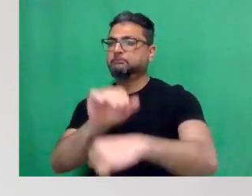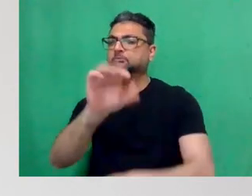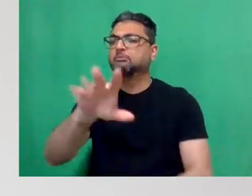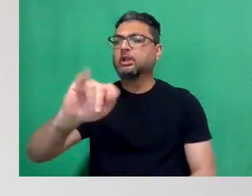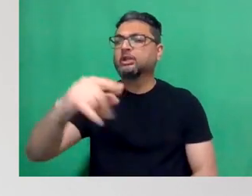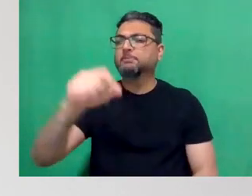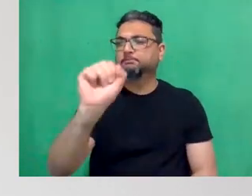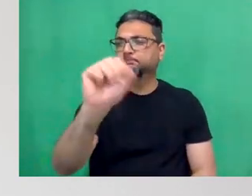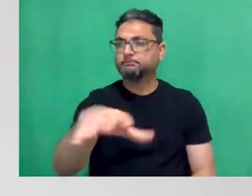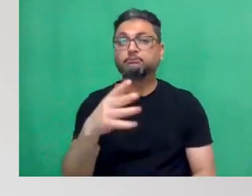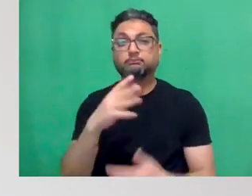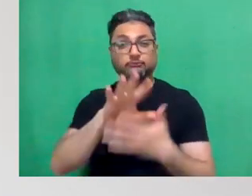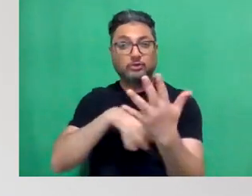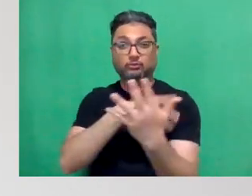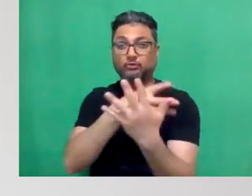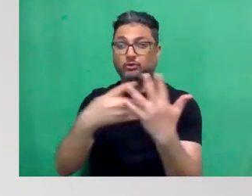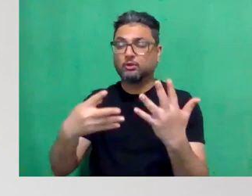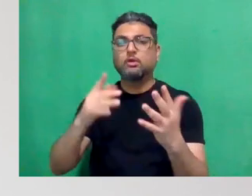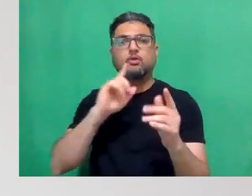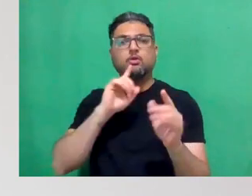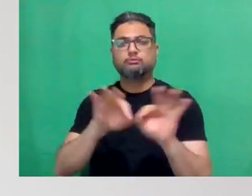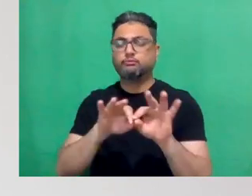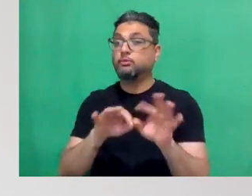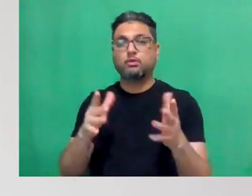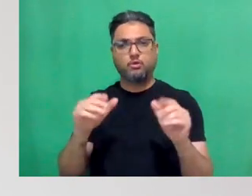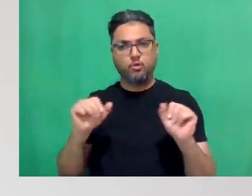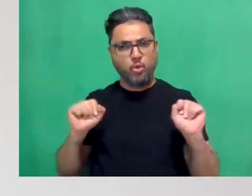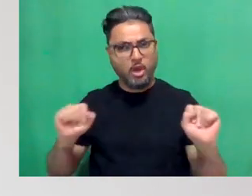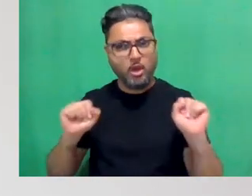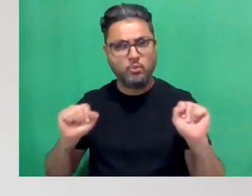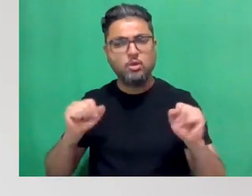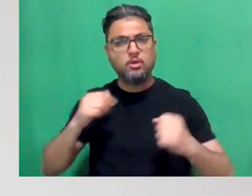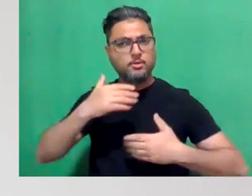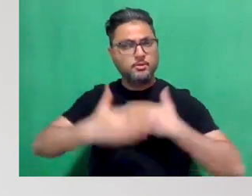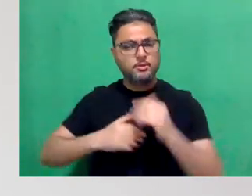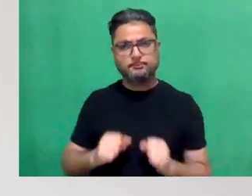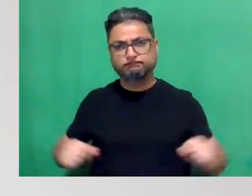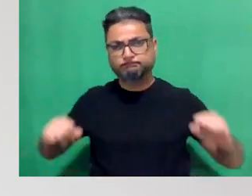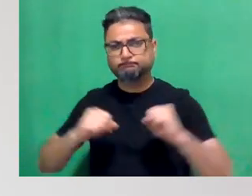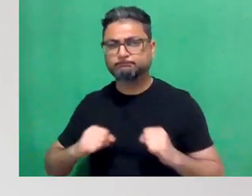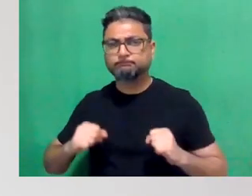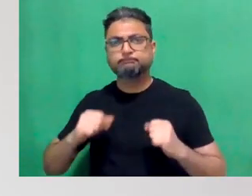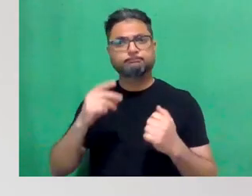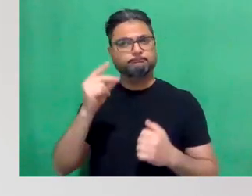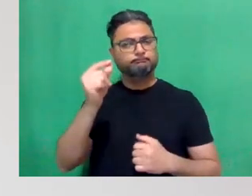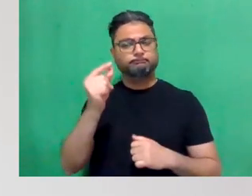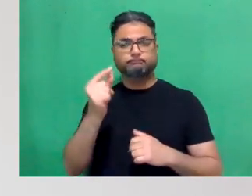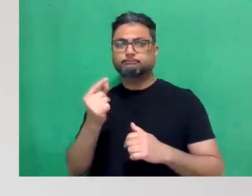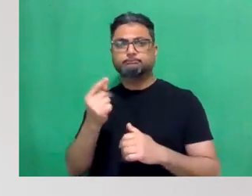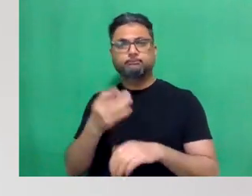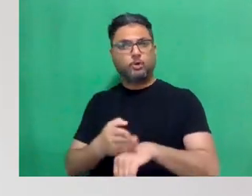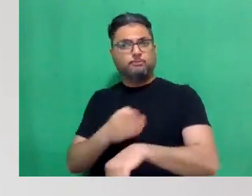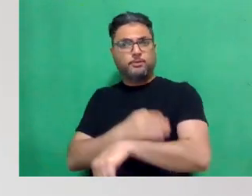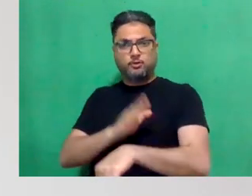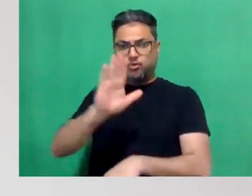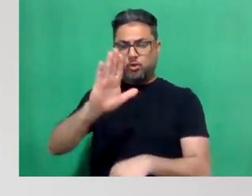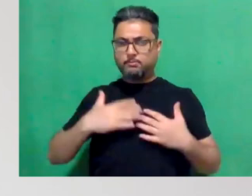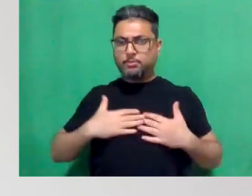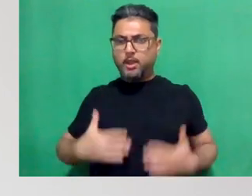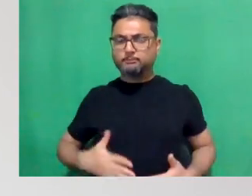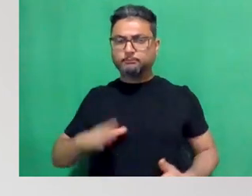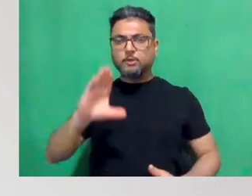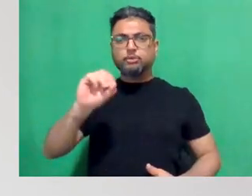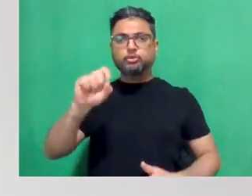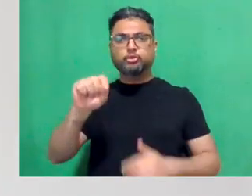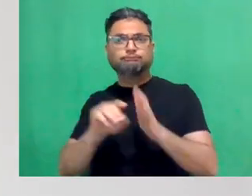relaxation, such as exercising and stretching, which can instantly improve your mood. because sitting at a computer all day isn't good for your